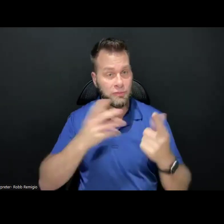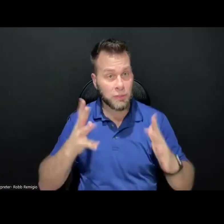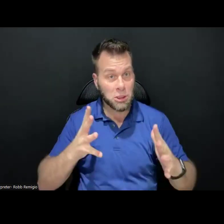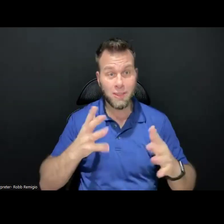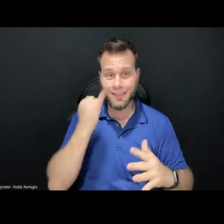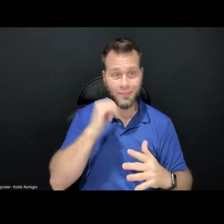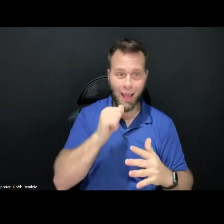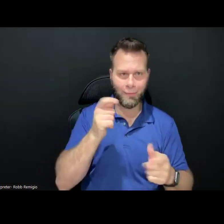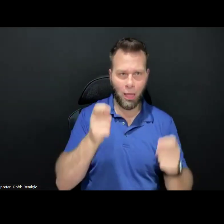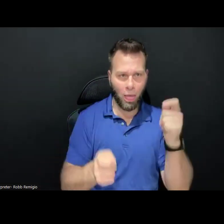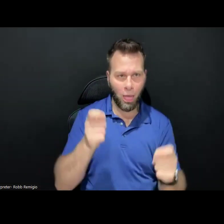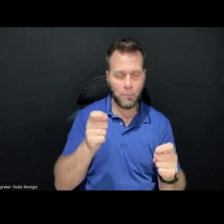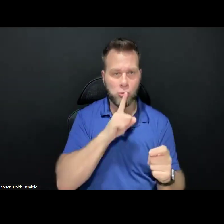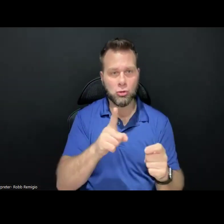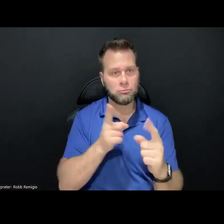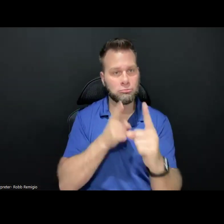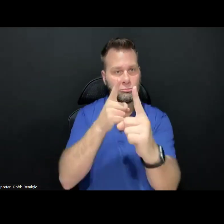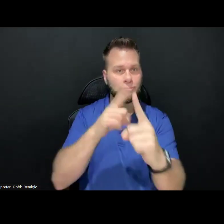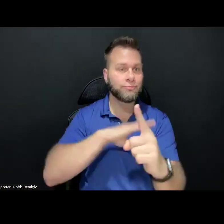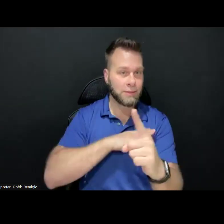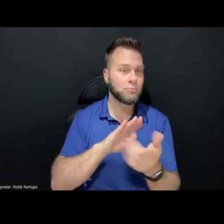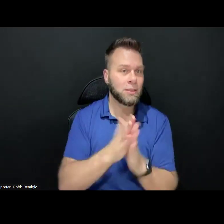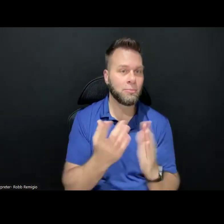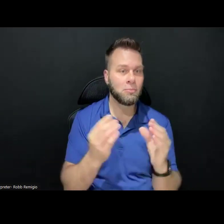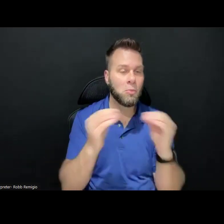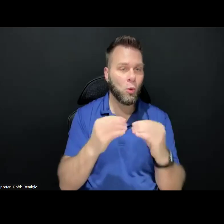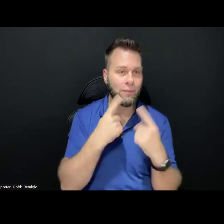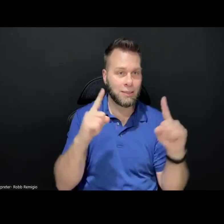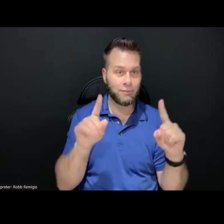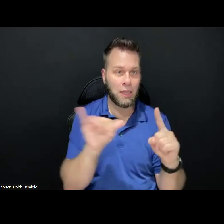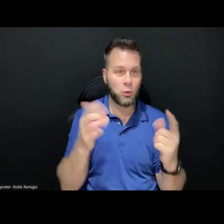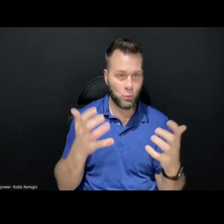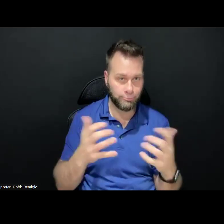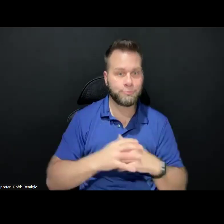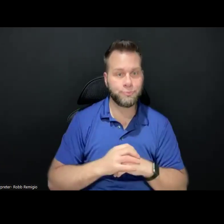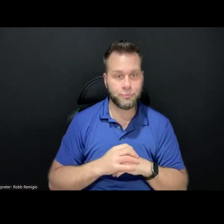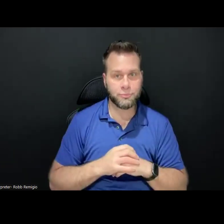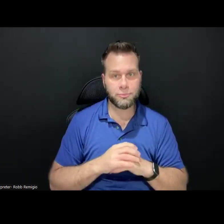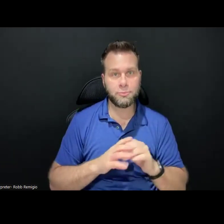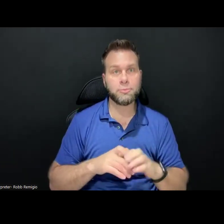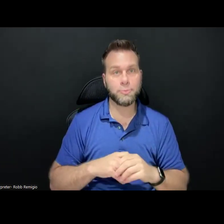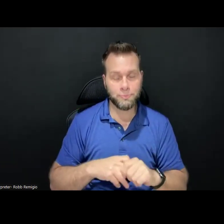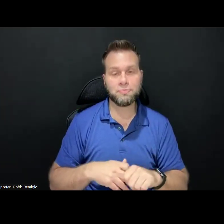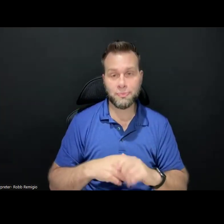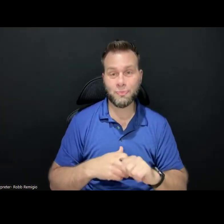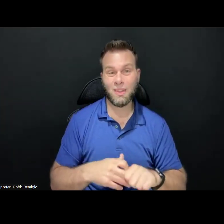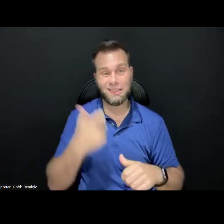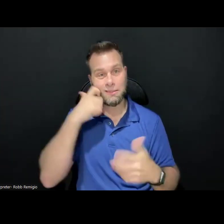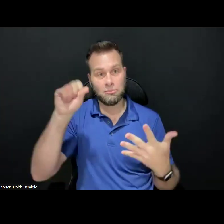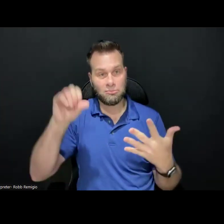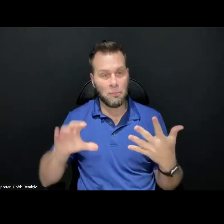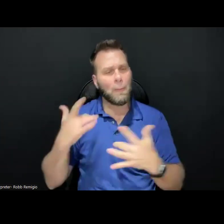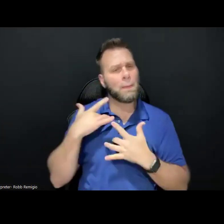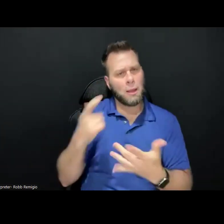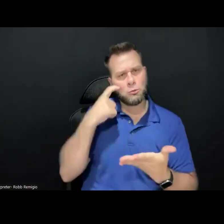effective as you want it to be. Now, those are the things that we often